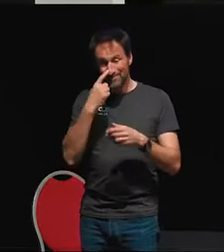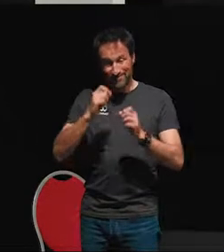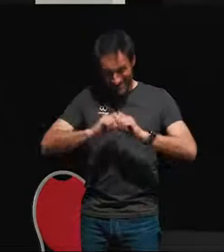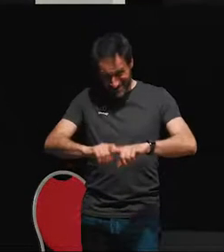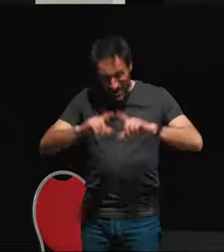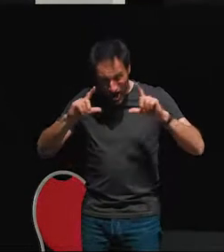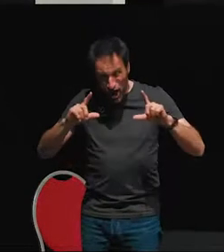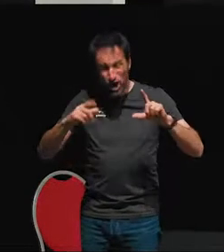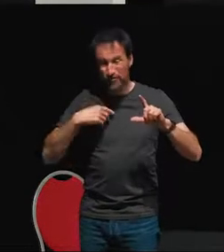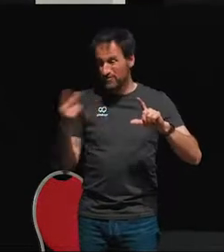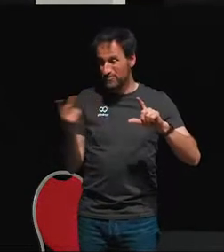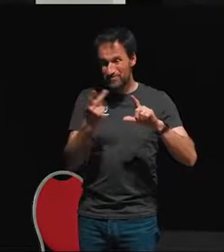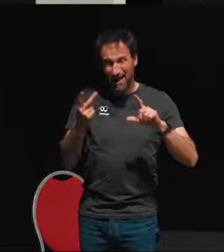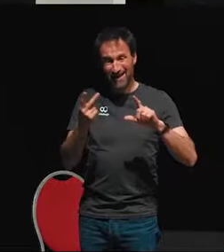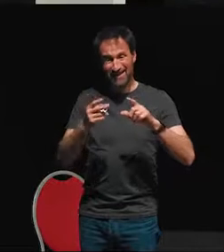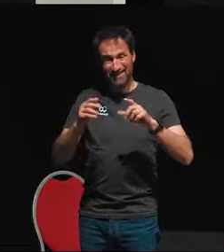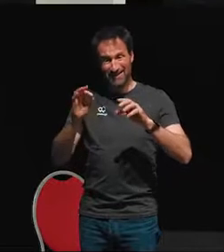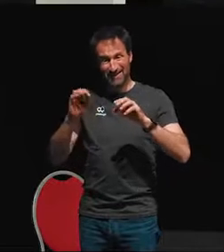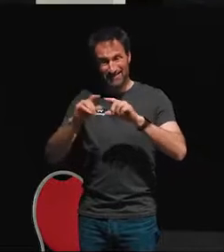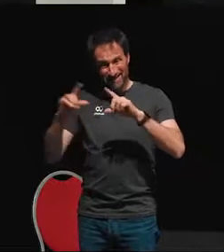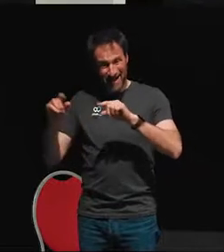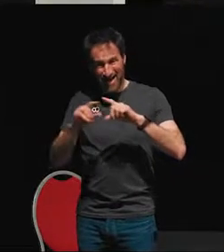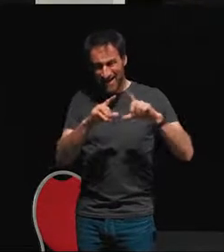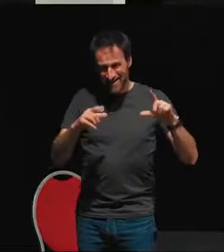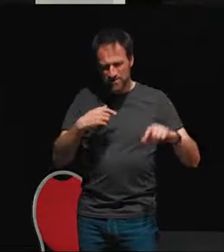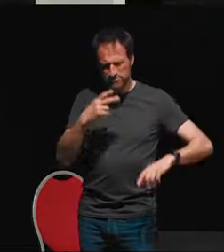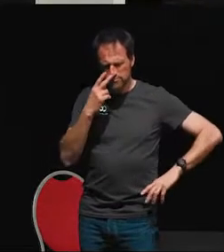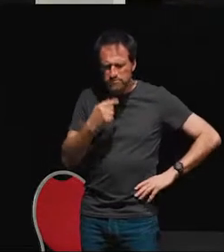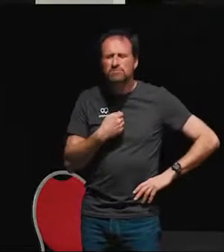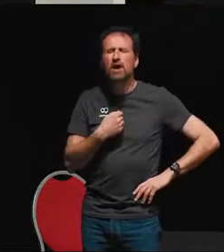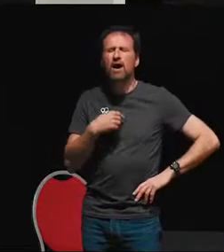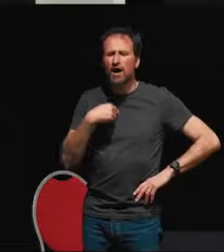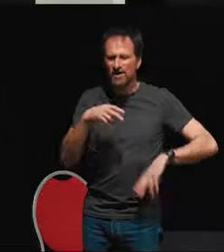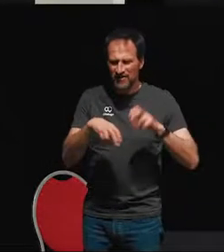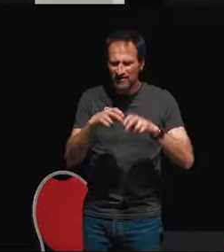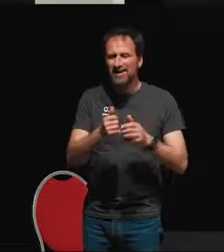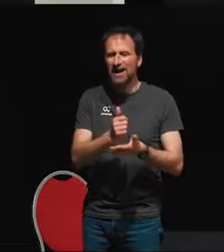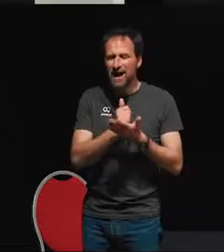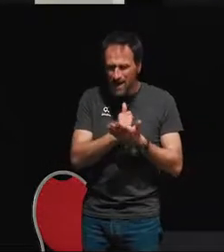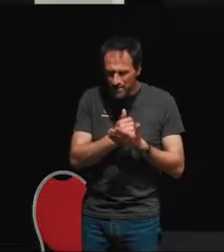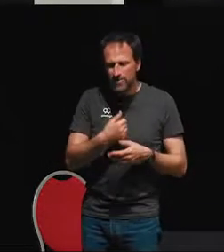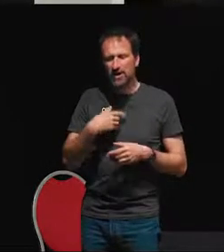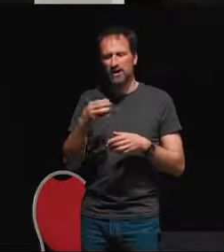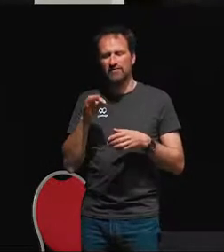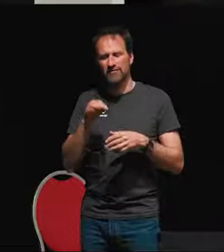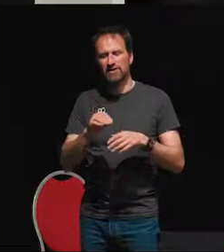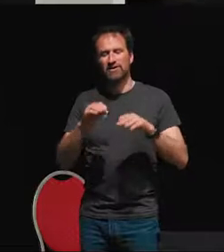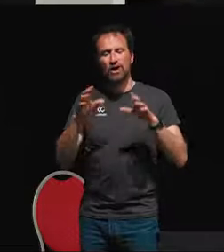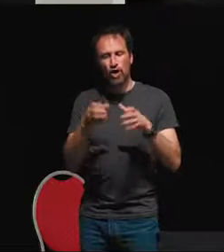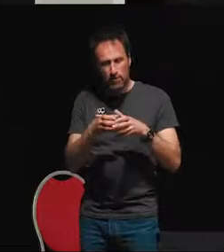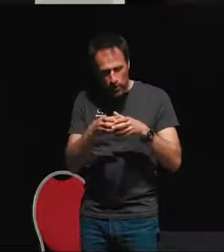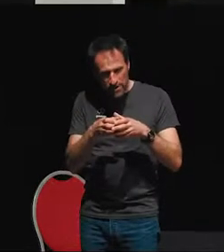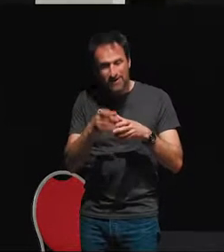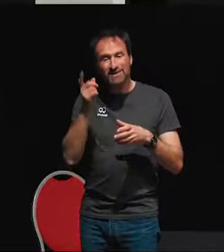for the first thing that you'll notice is I'm actually using a helper called async component which is going to create a component